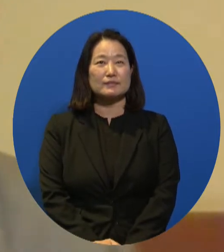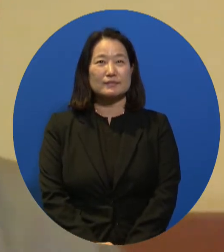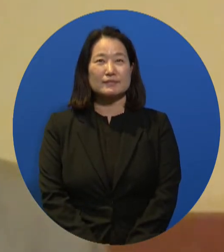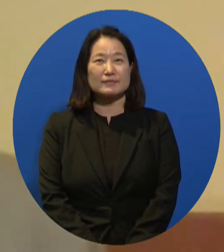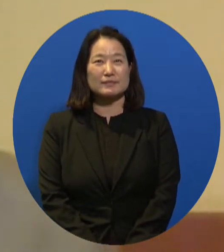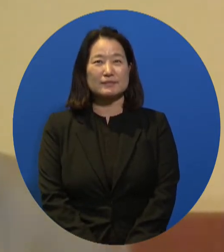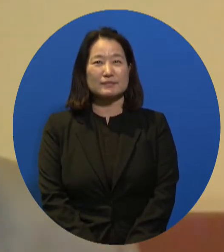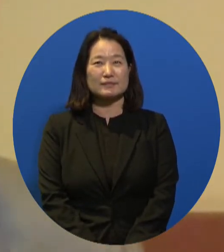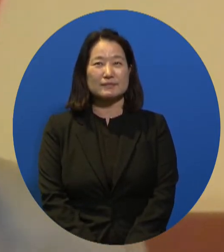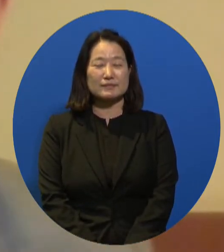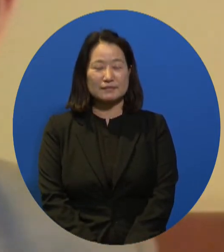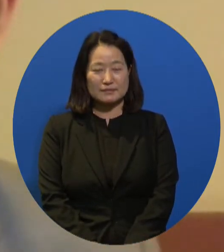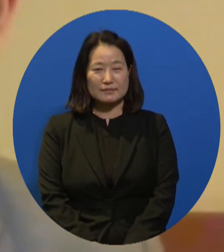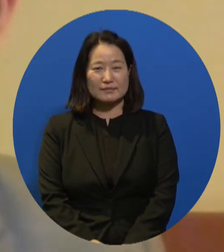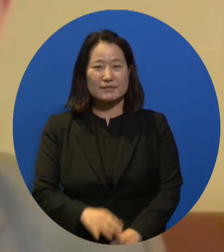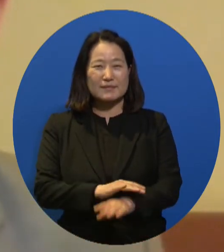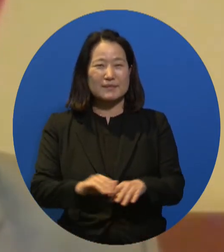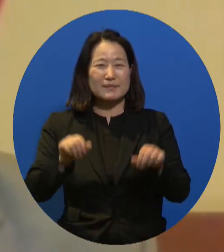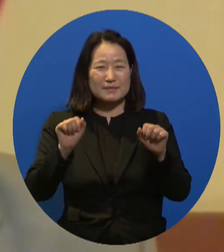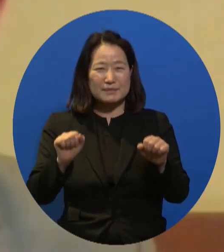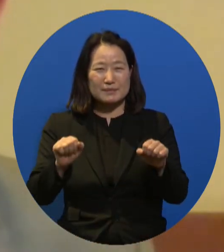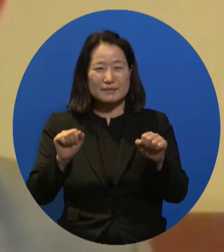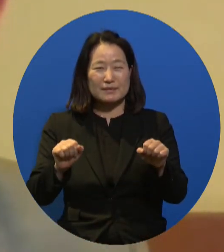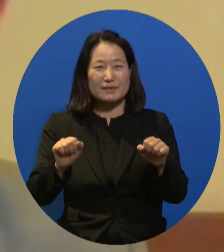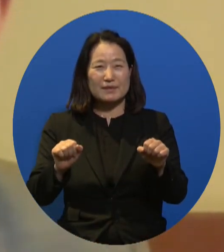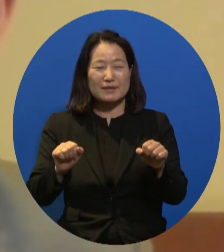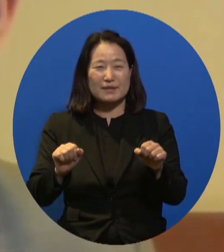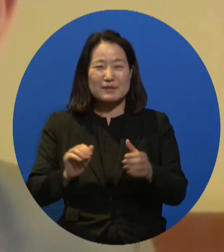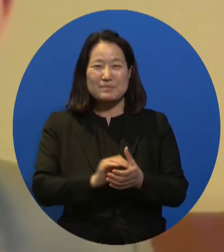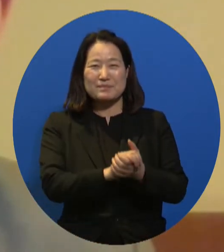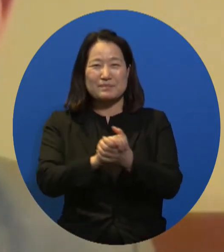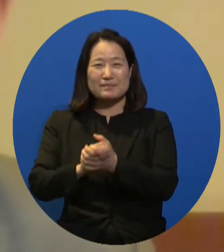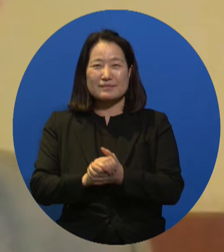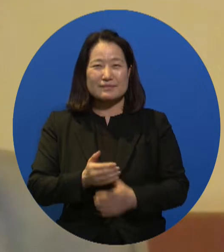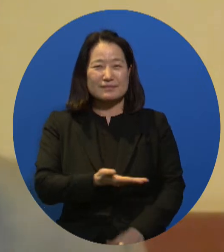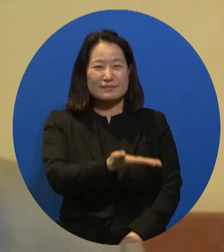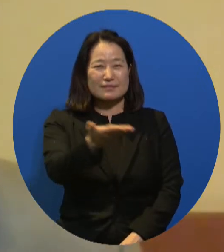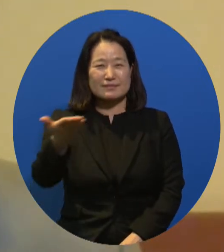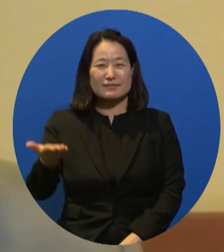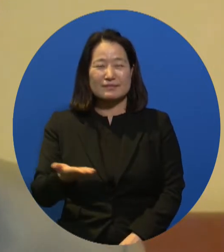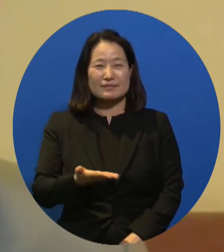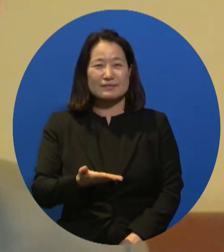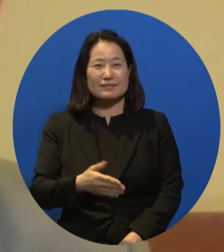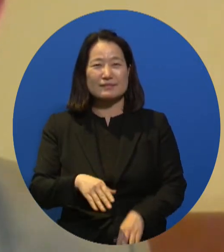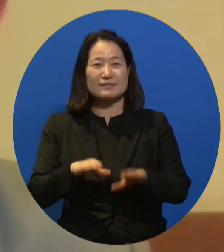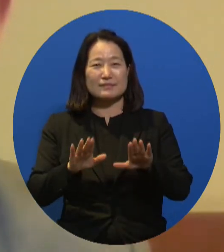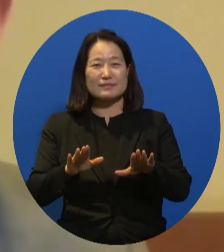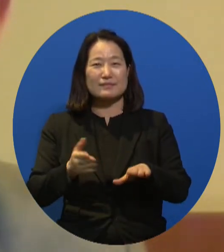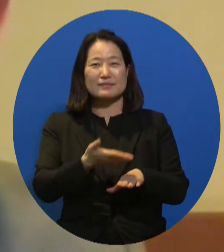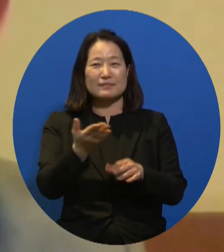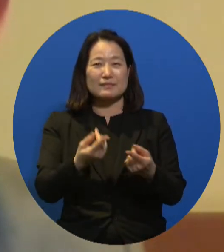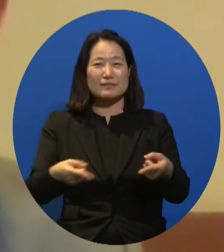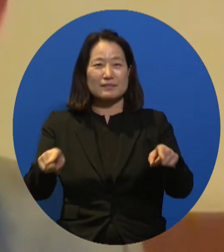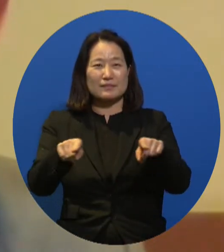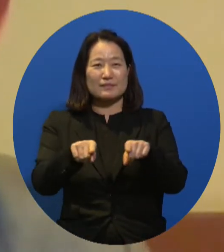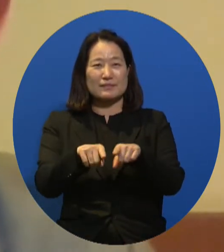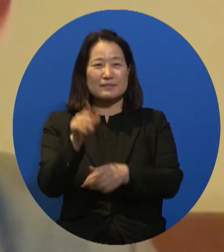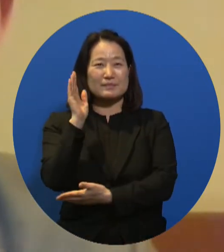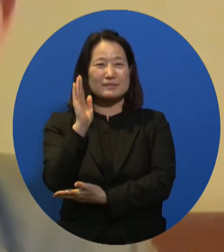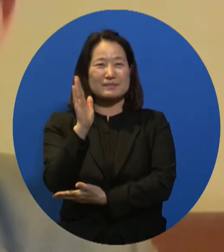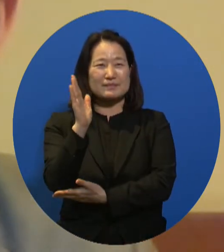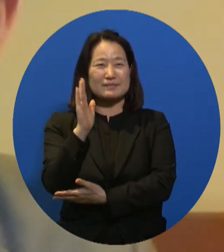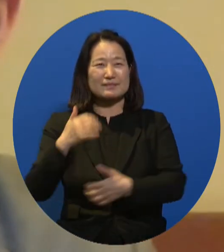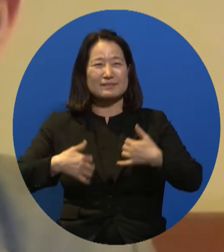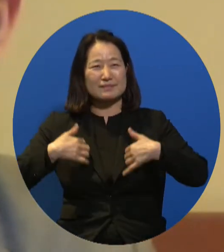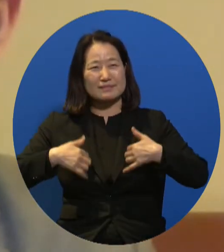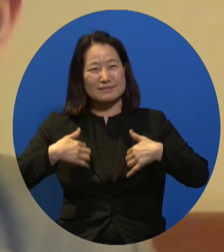Good morning, friends and colleagues. It's a real privilege and honour to join you all today, and